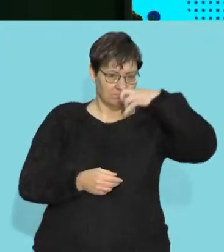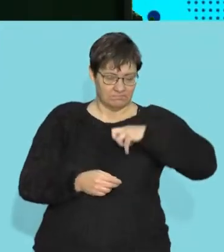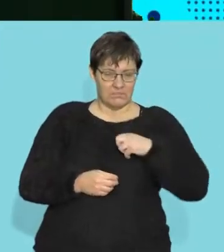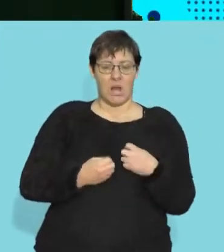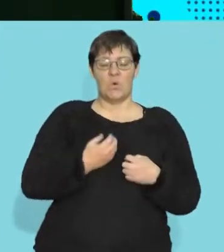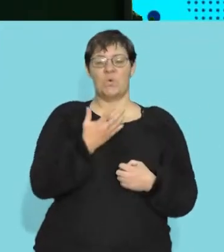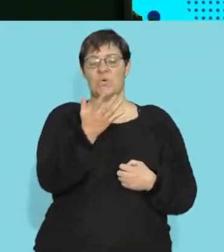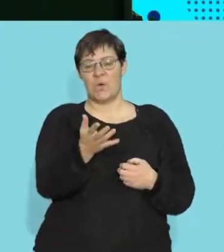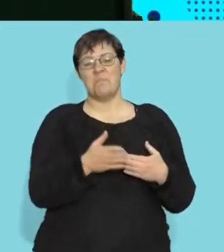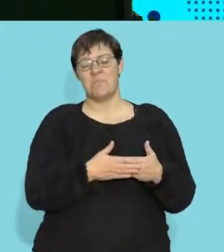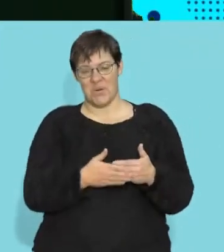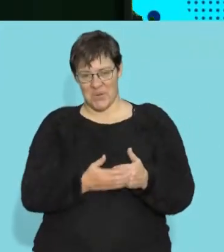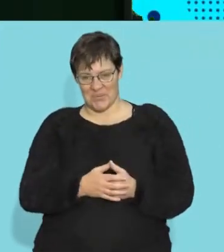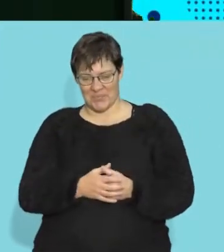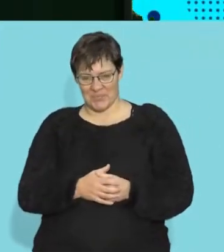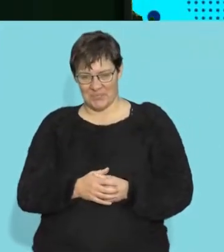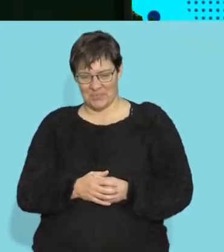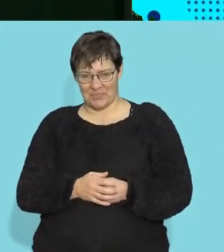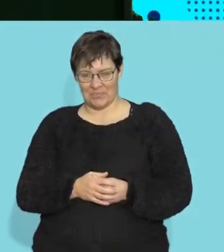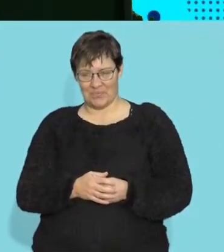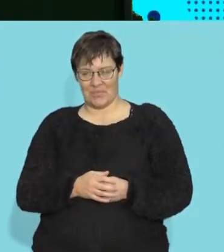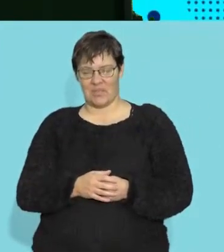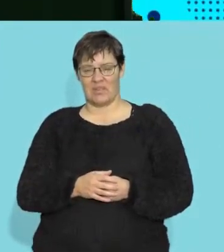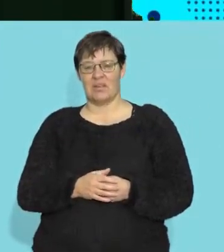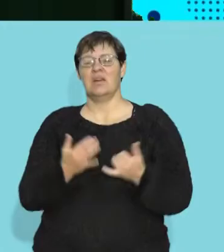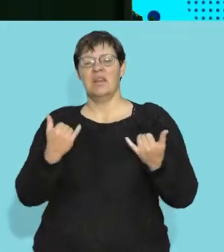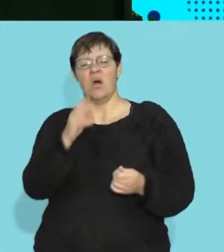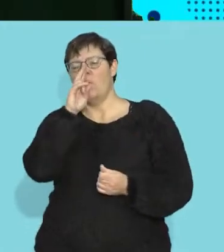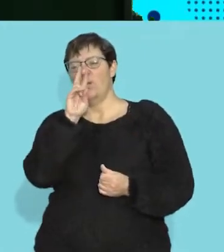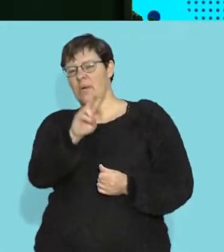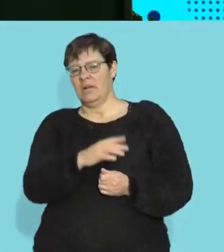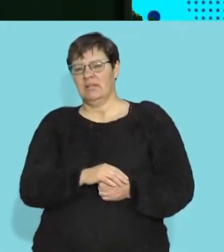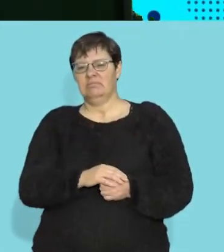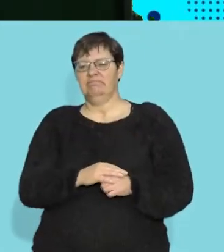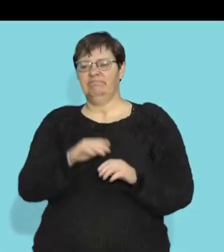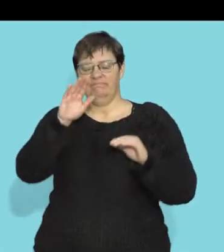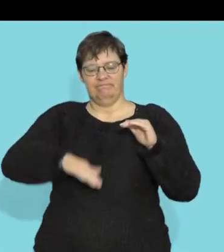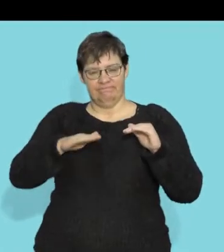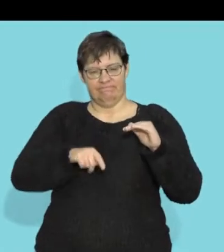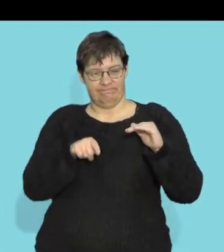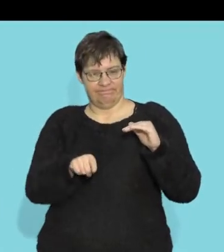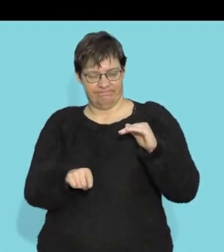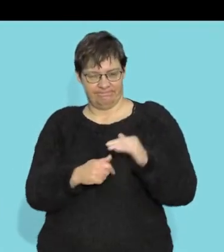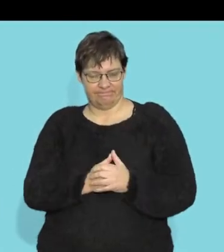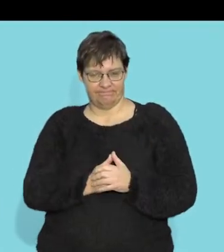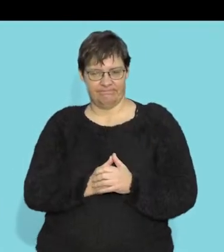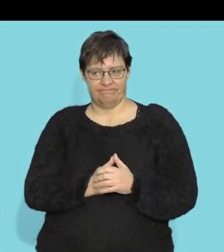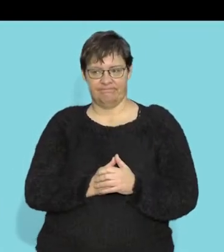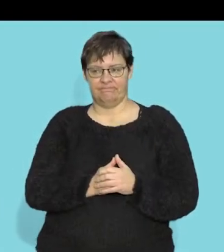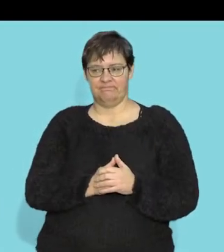in more air so that you are able to exercise more. Now I want you to have a look at this bottom one over